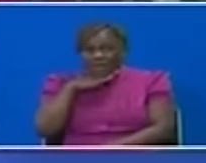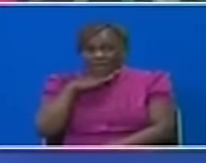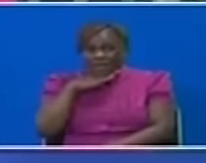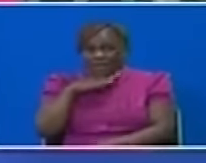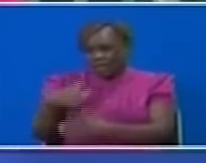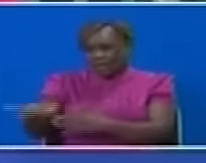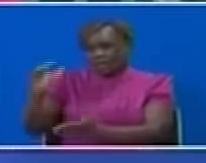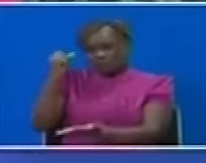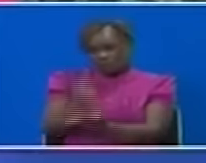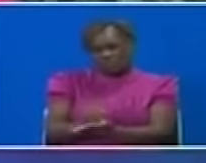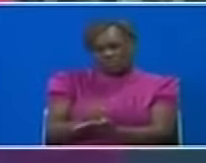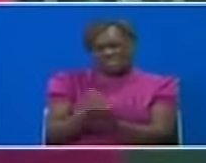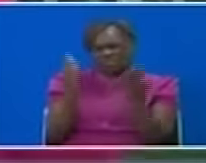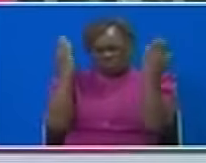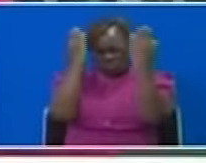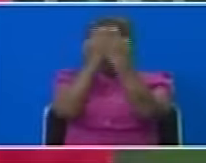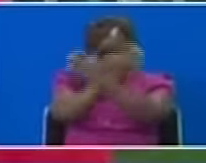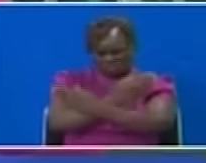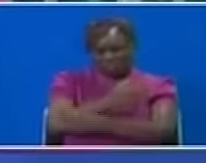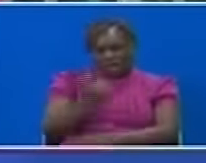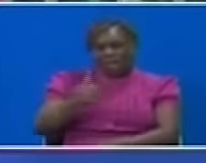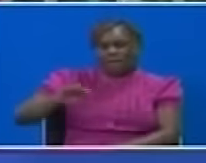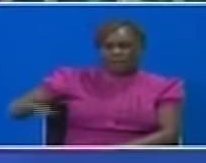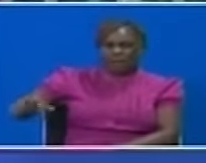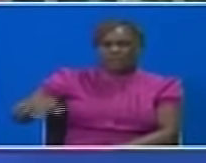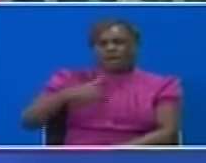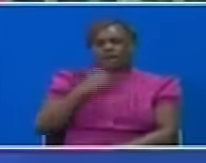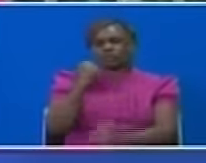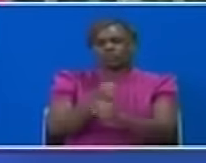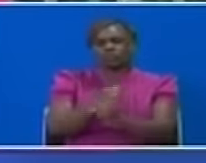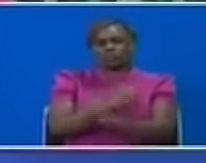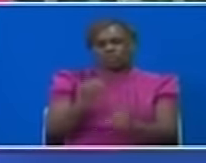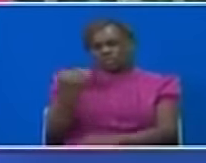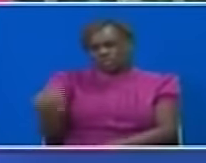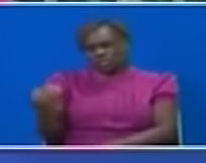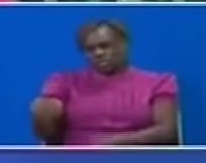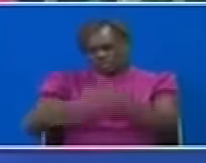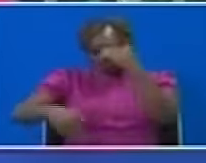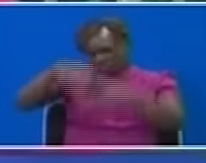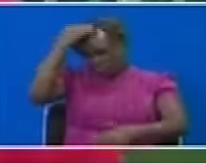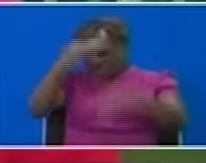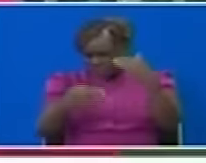kwa ofisi saa 5. Kuna wengine wamebaki hawana kazi, watoto wako university.